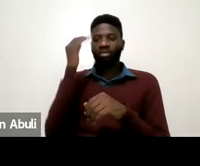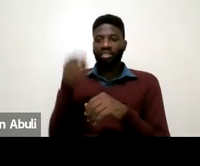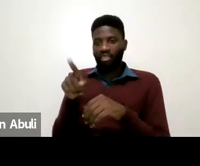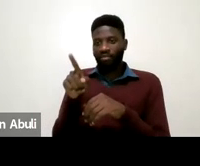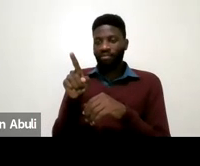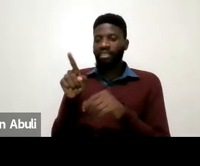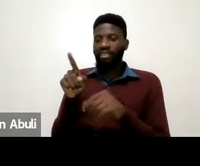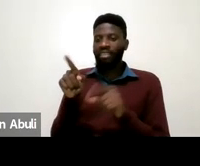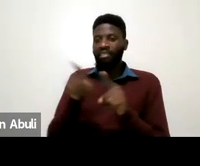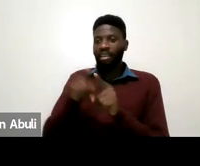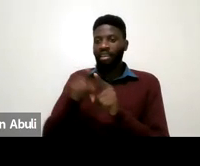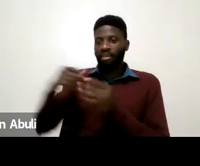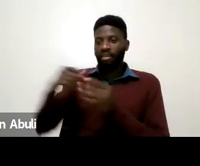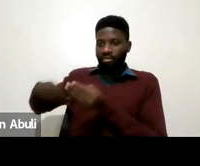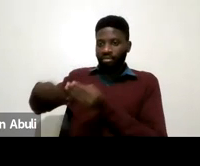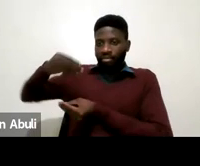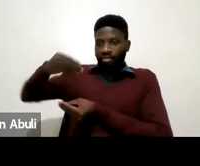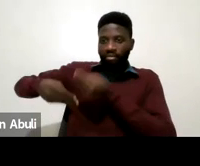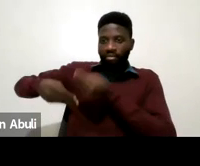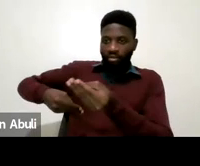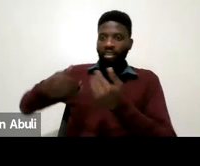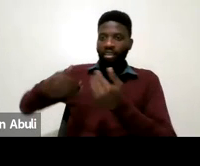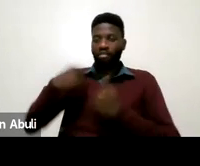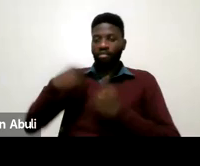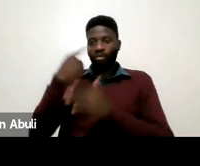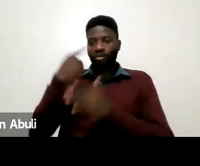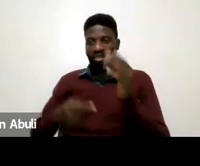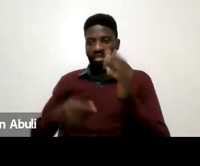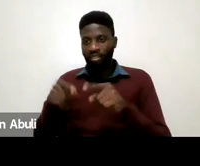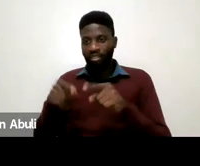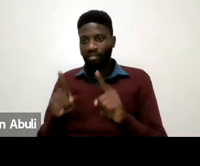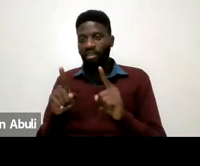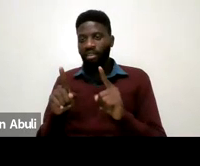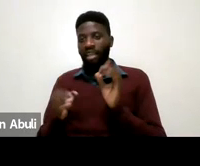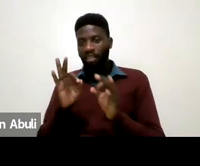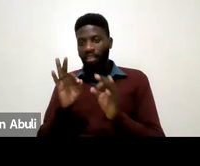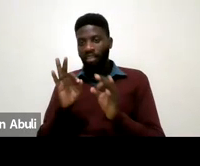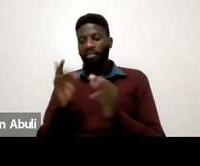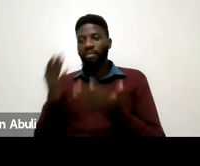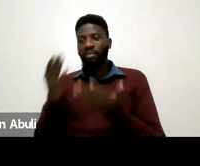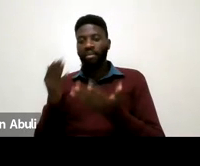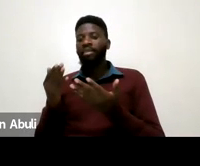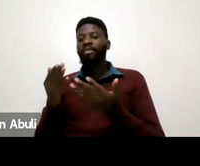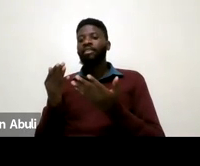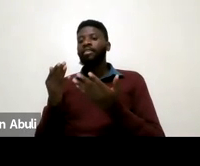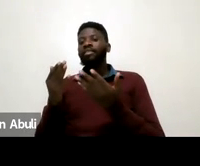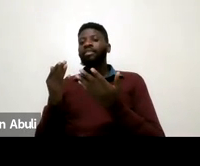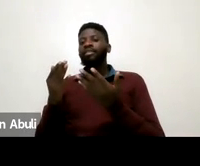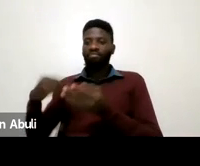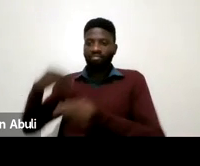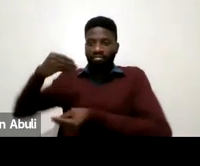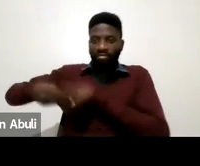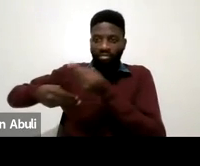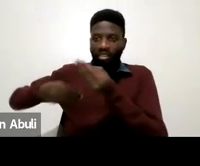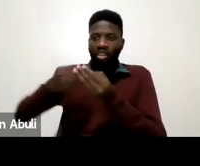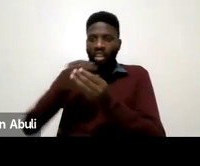inherited. If you have inherited 0, you cannot compare yourself with somebody who has started with something. So you actually have to consider